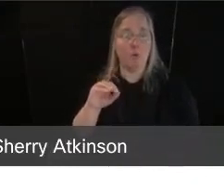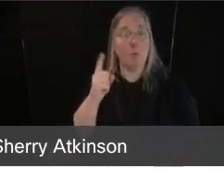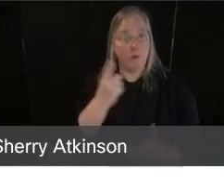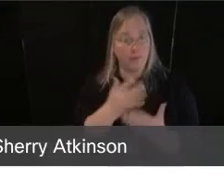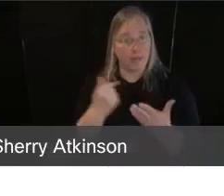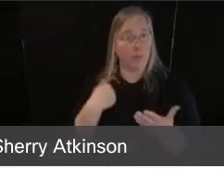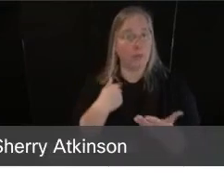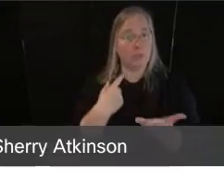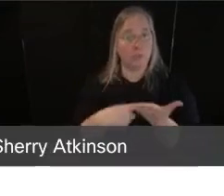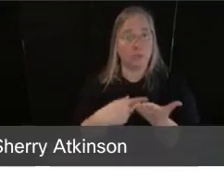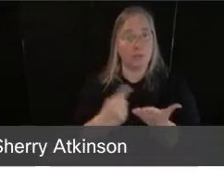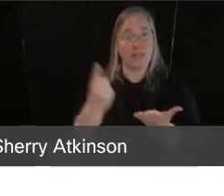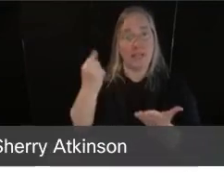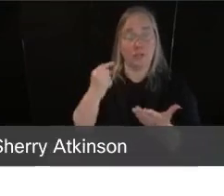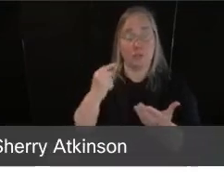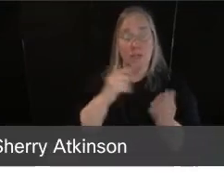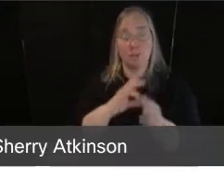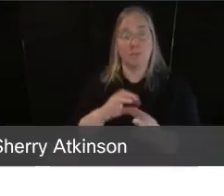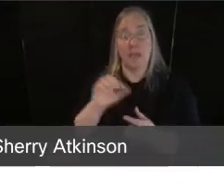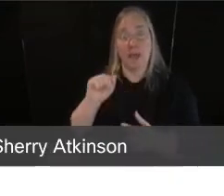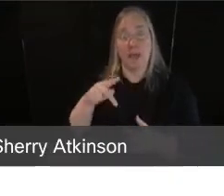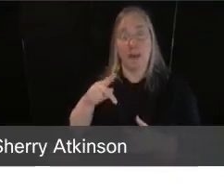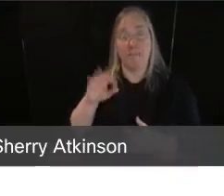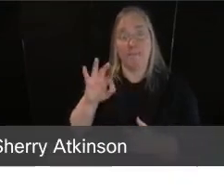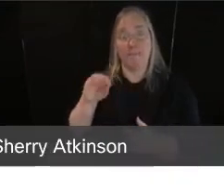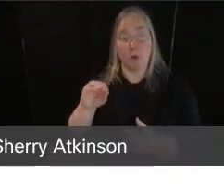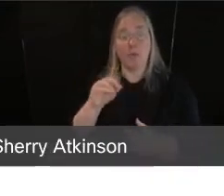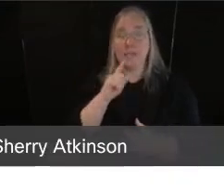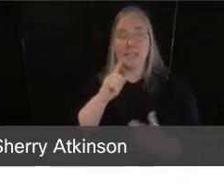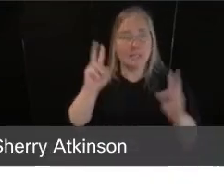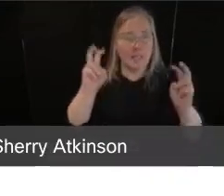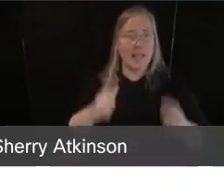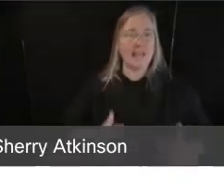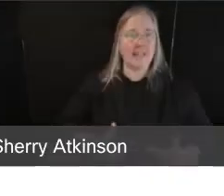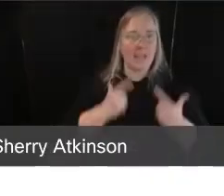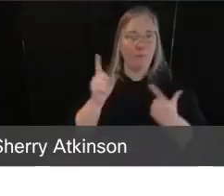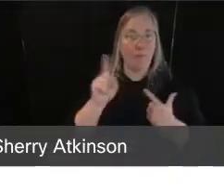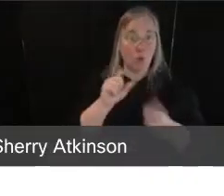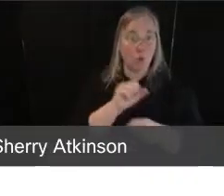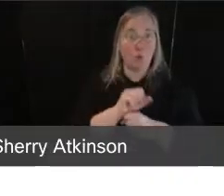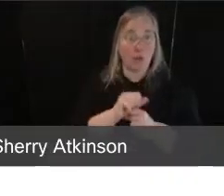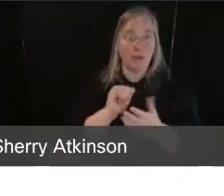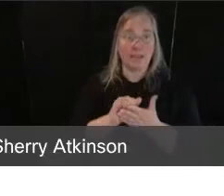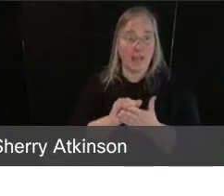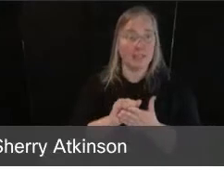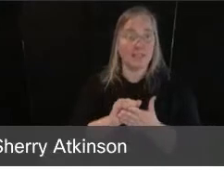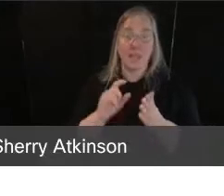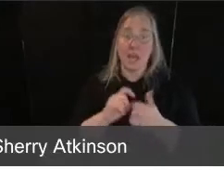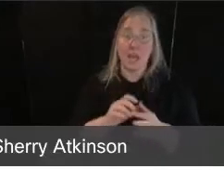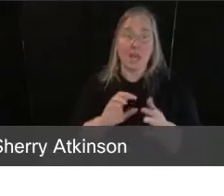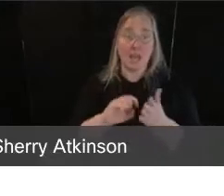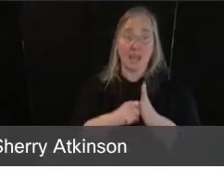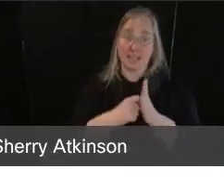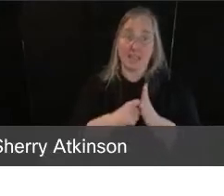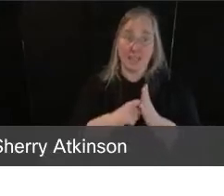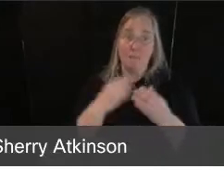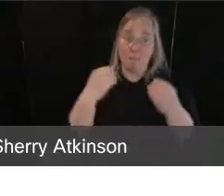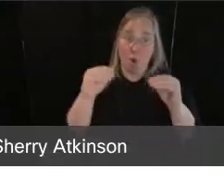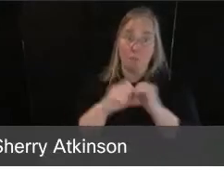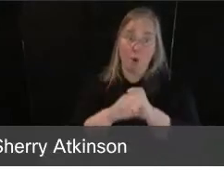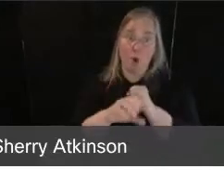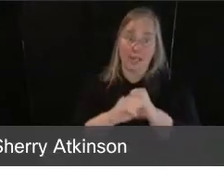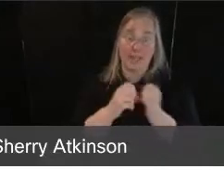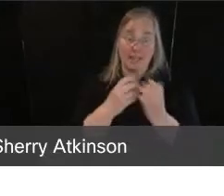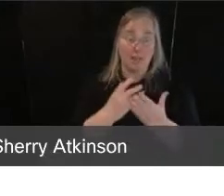year in terms of the APFO impacts is live where you work is a key marketing strength. One of the key assets of Howard County is that you can get